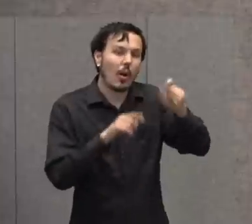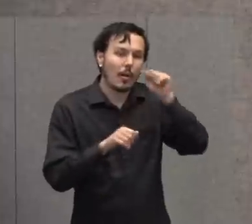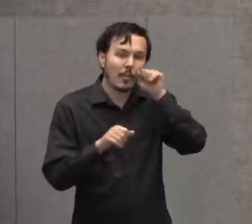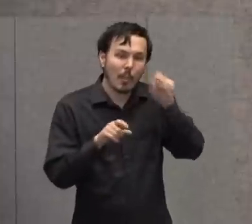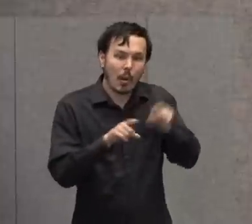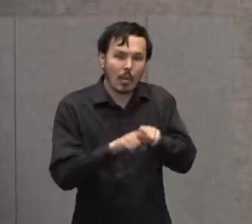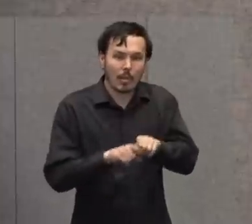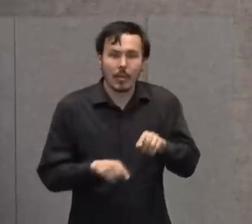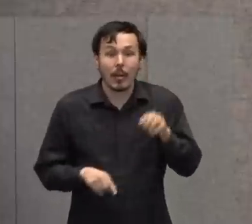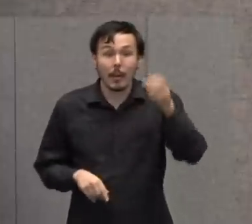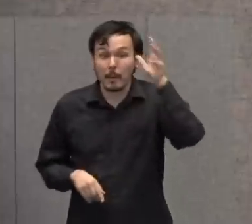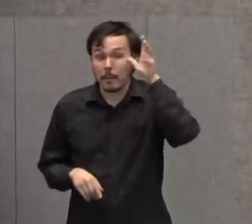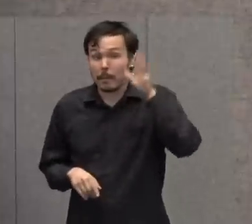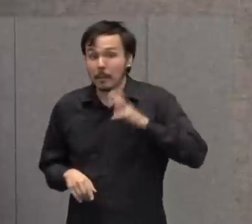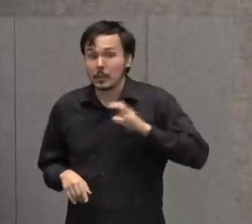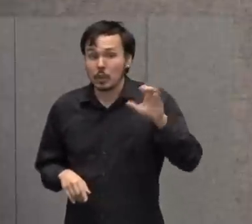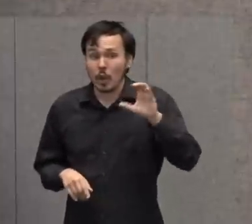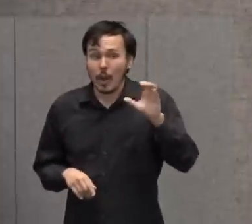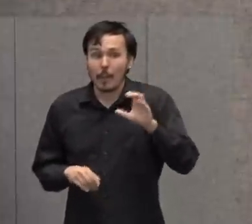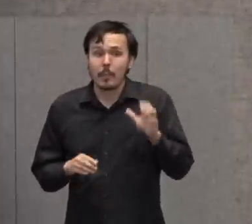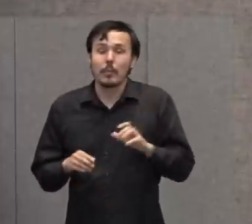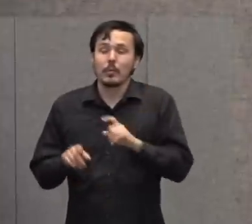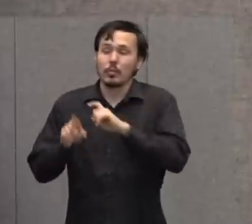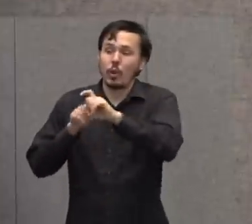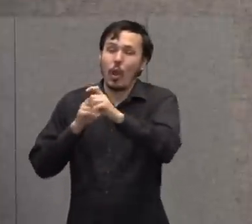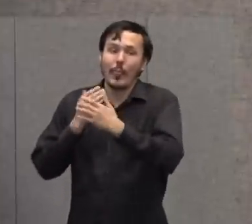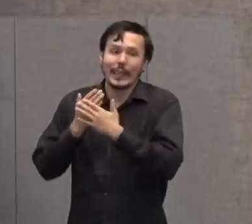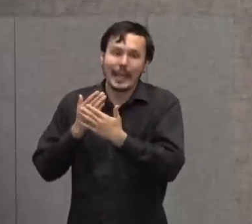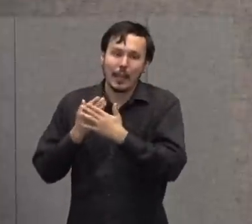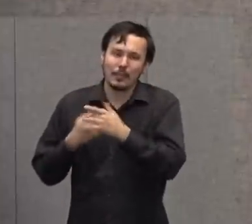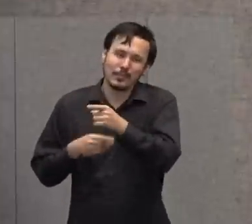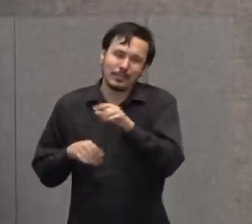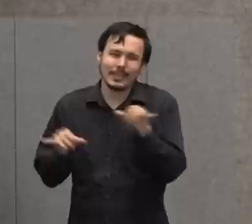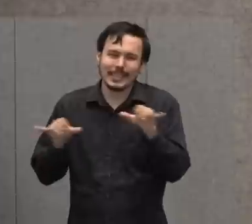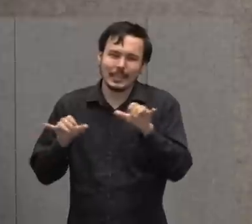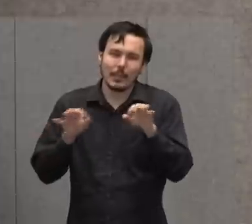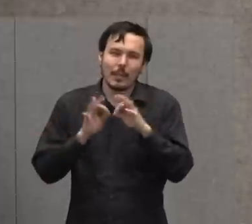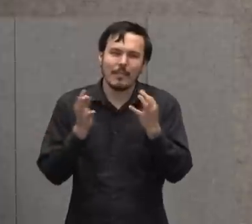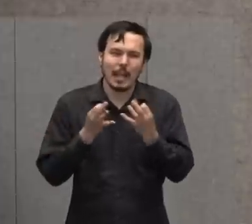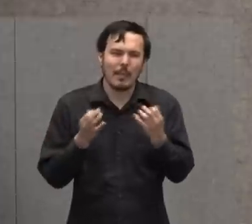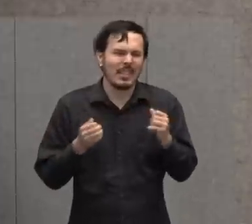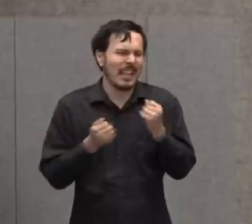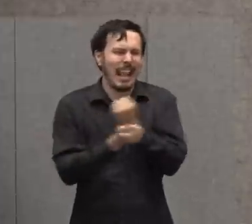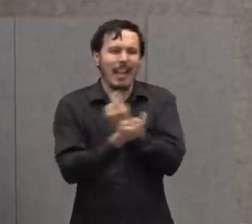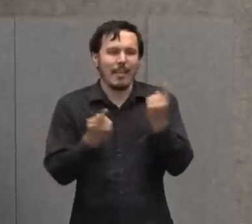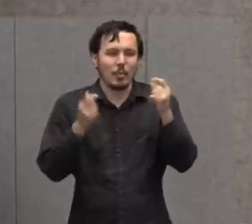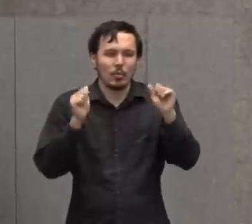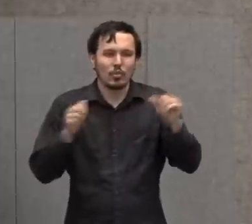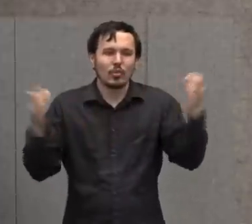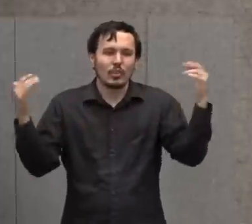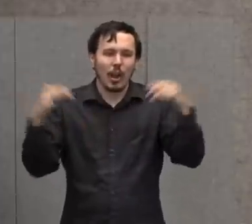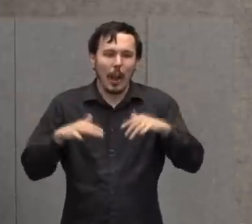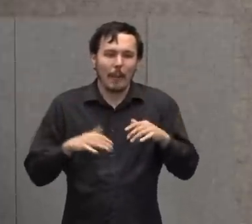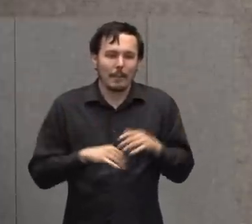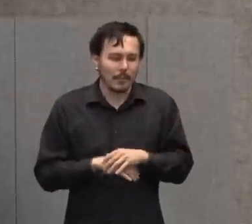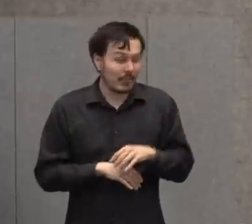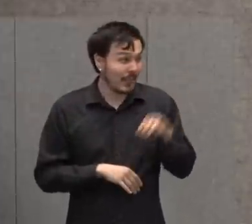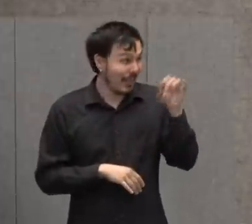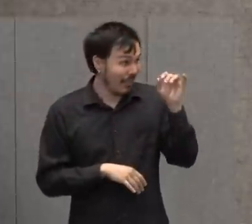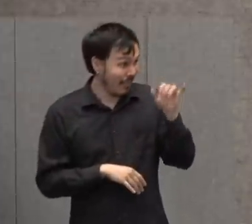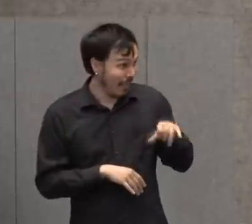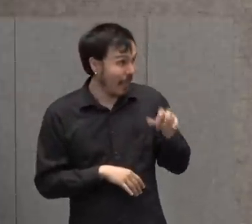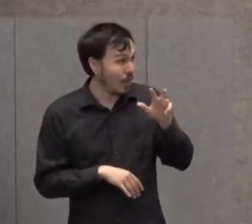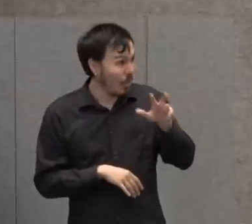next door neighbors, who are almost like family. Everyone could come. That's 32